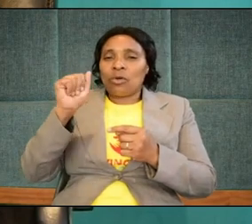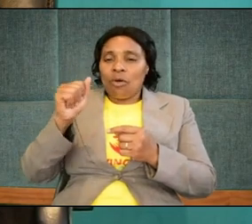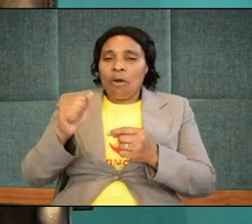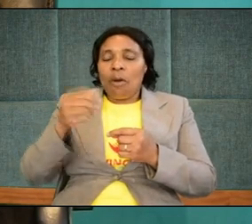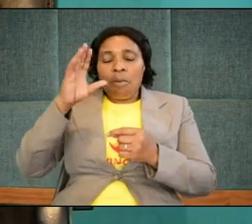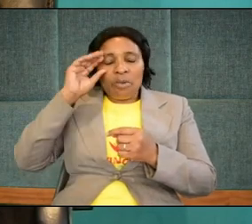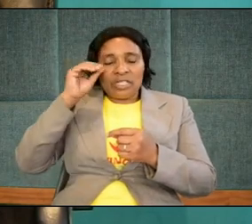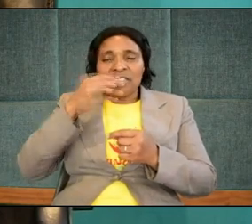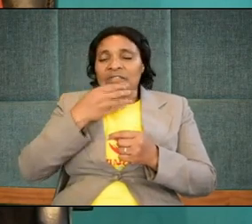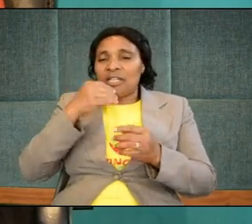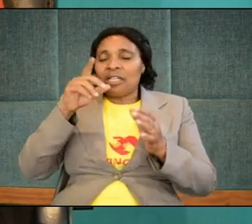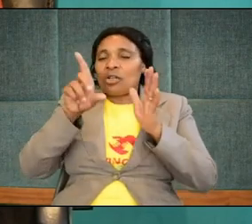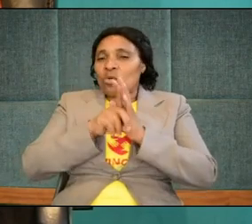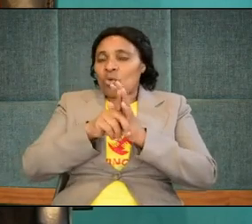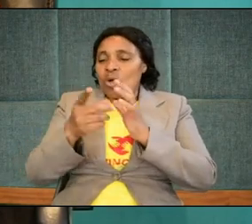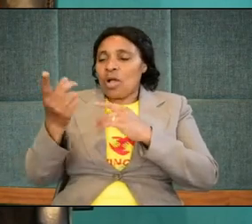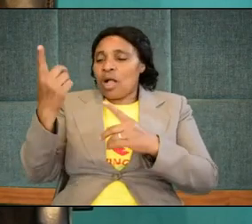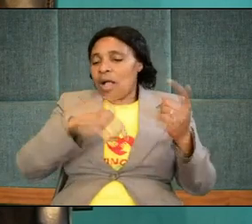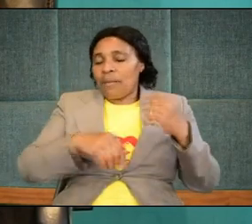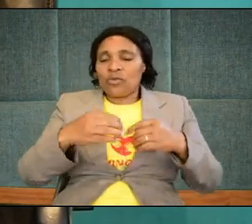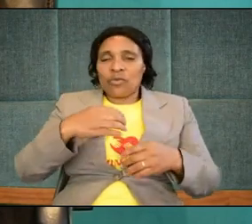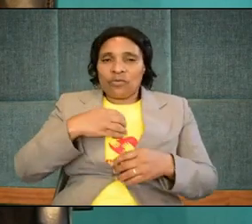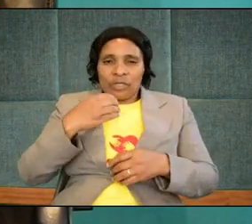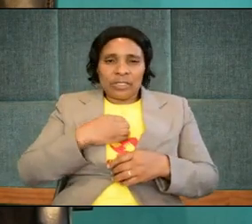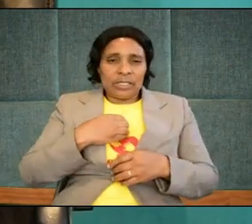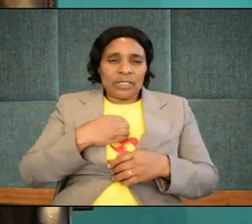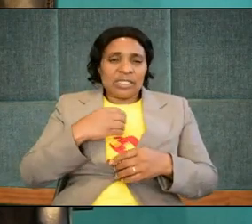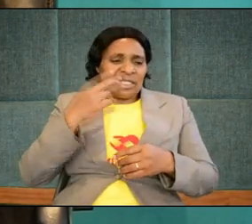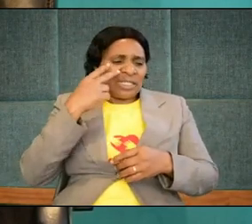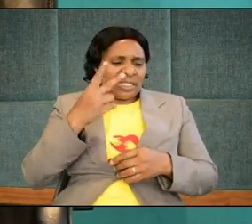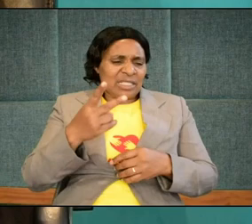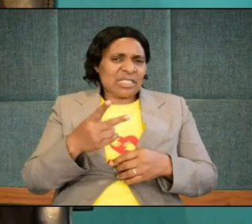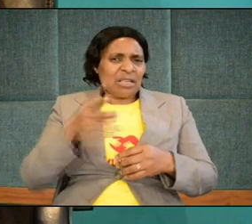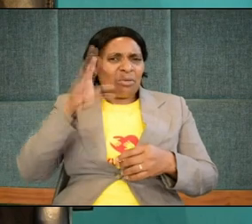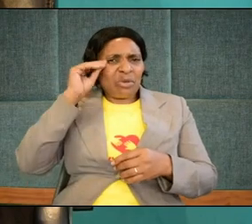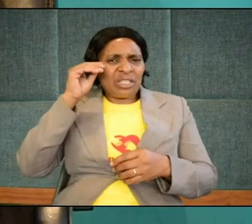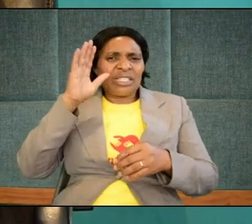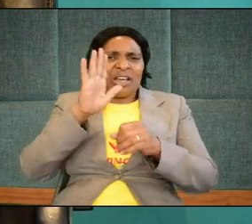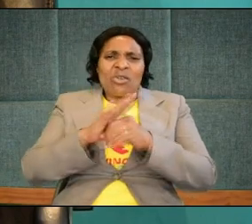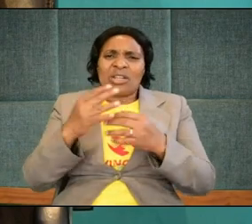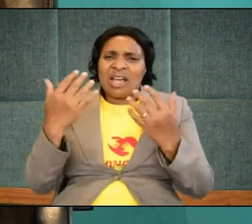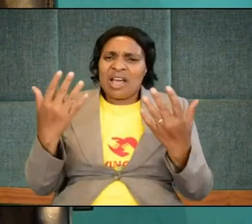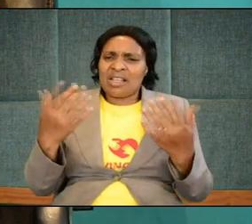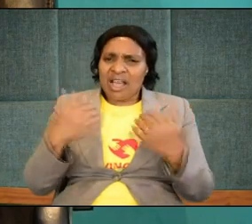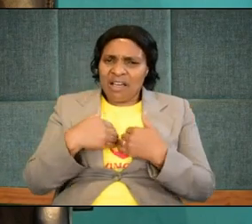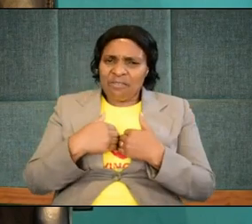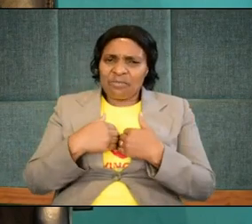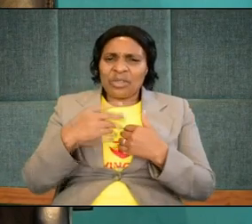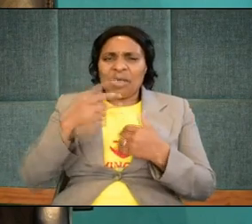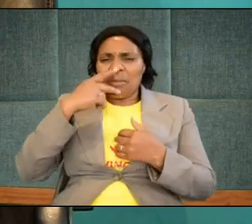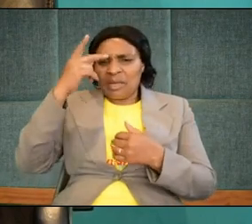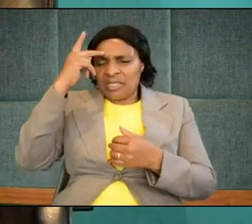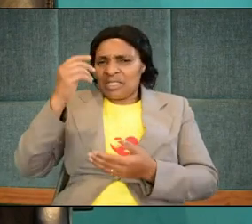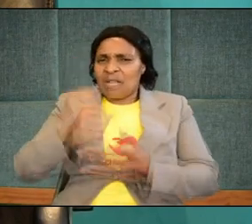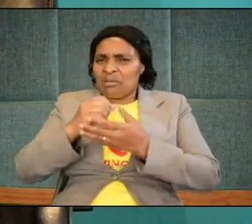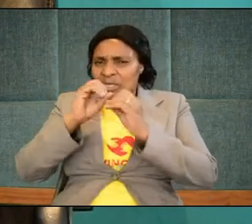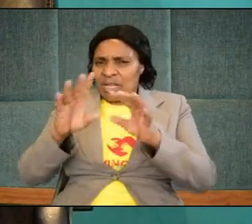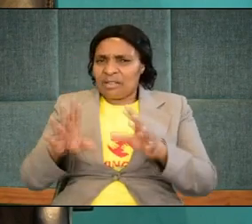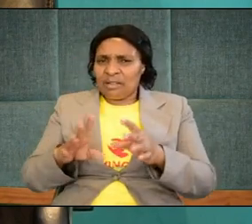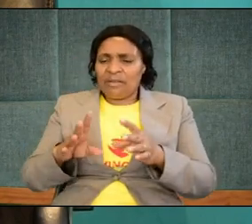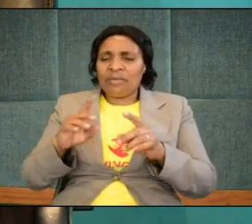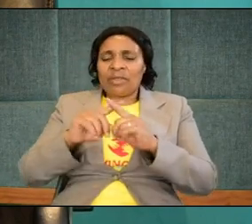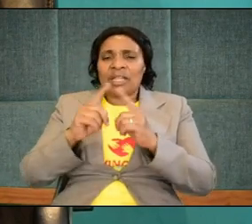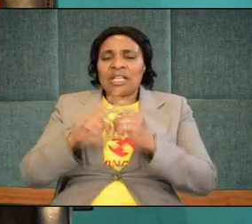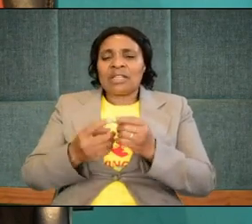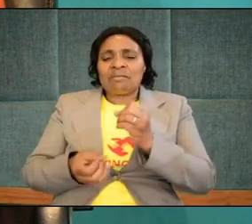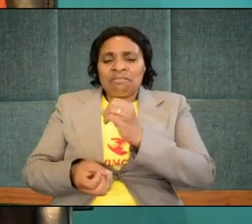father-in-law, had come to visit him and saw that Moses had a lot in his hands, and apparently he didn't want any help. So he counseled him